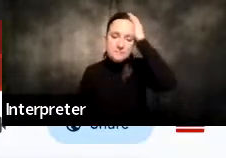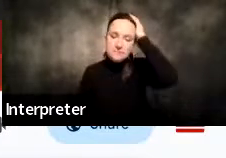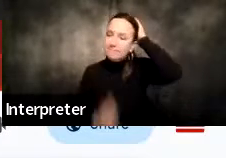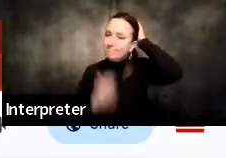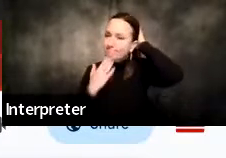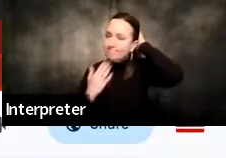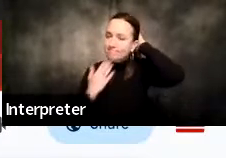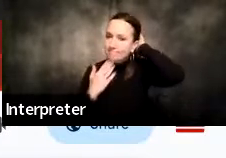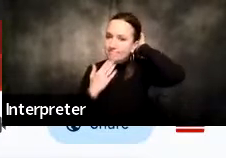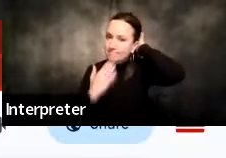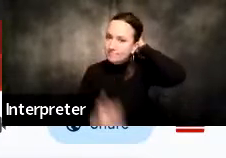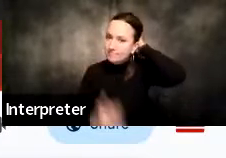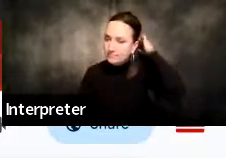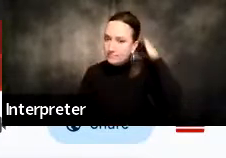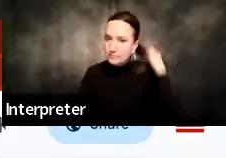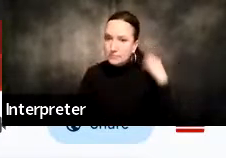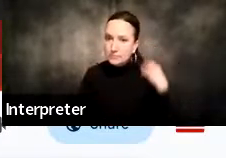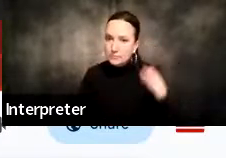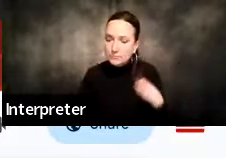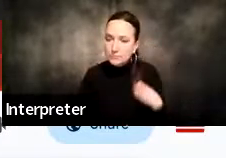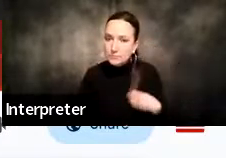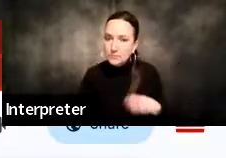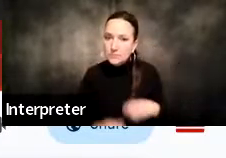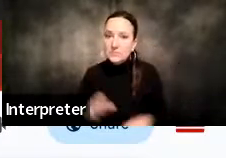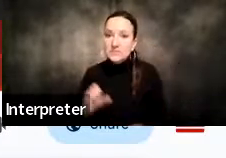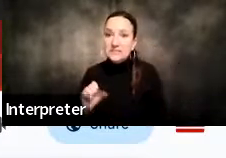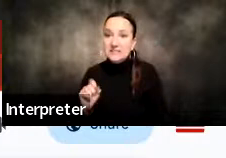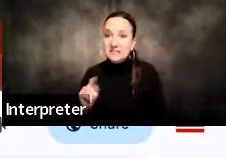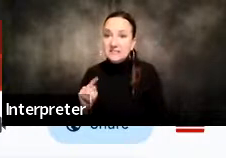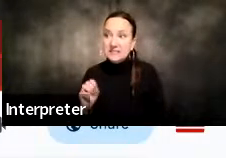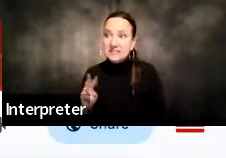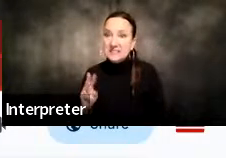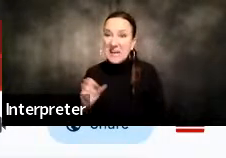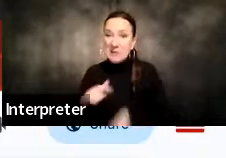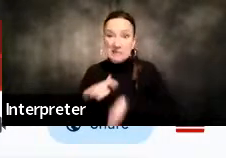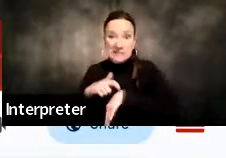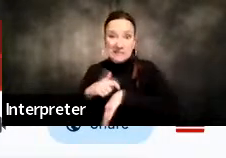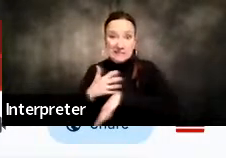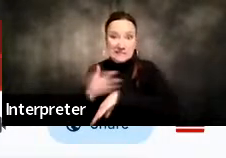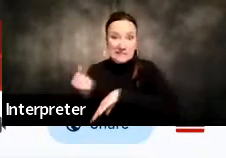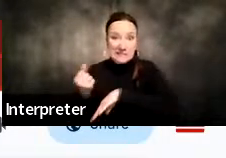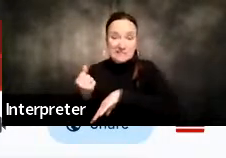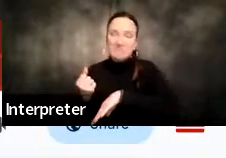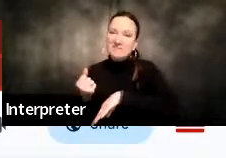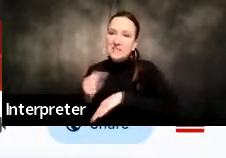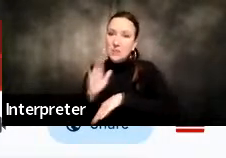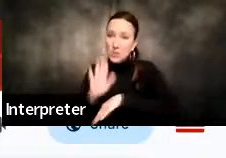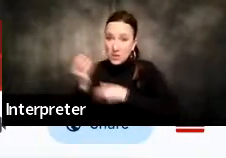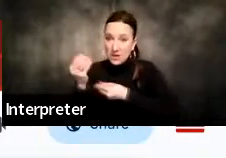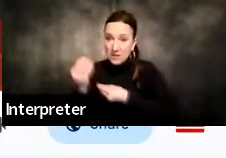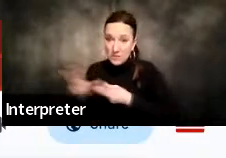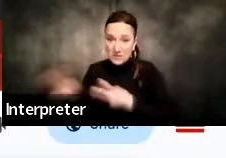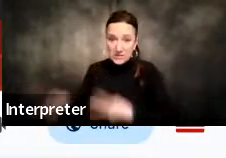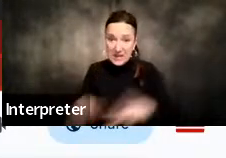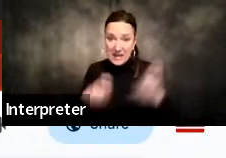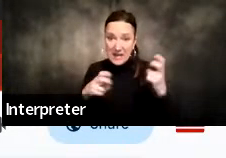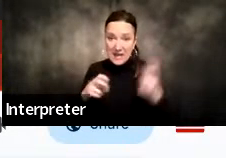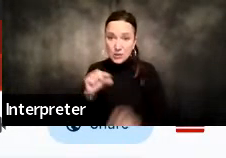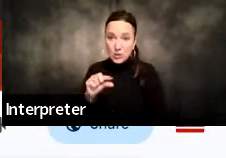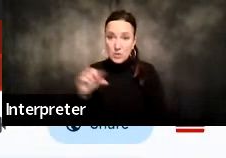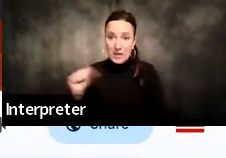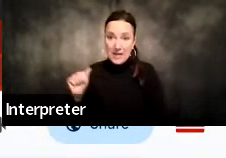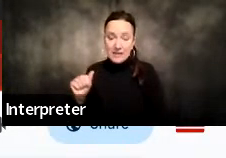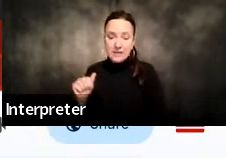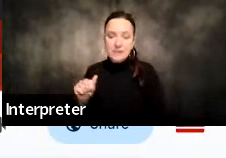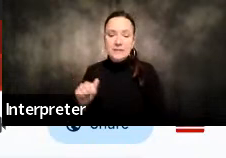much. Okay, Mr. Stout, we are past on time. If you could just drop your information in the Q&A so it can be